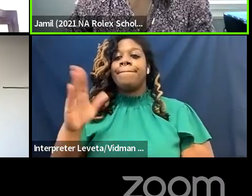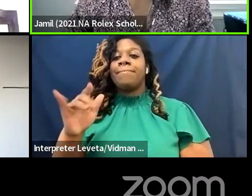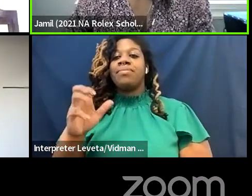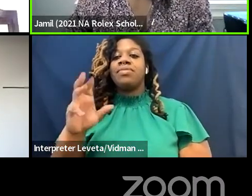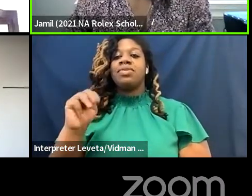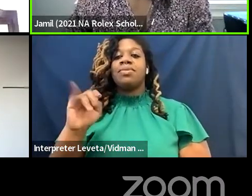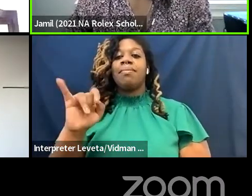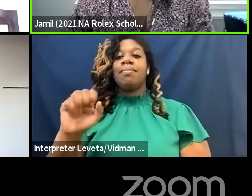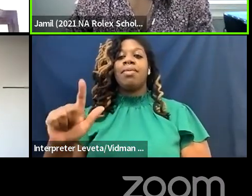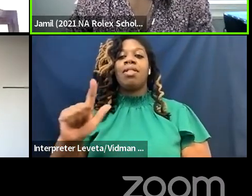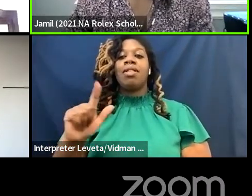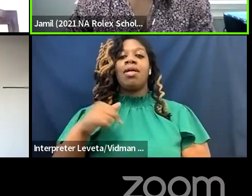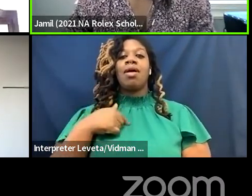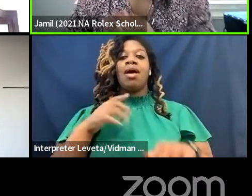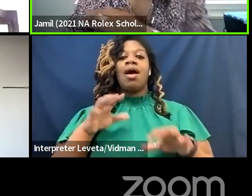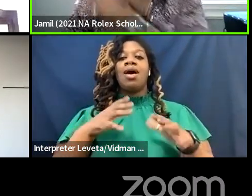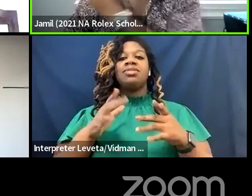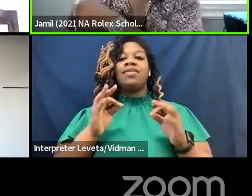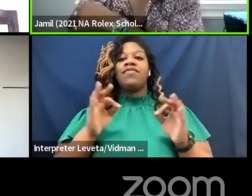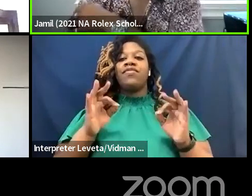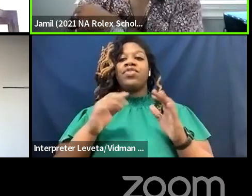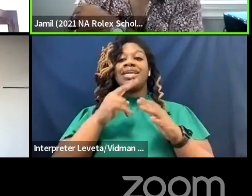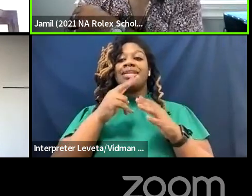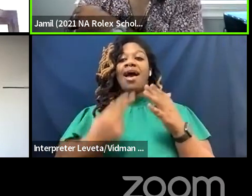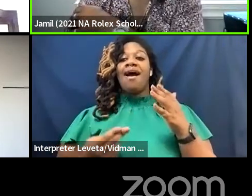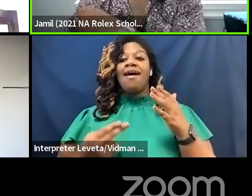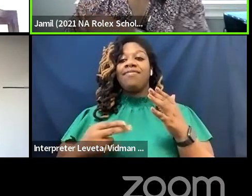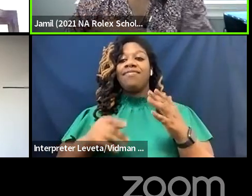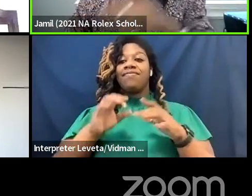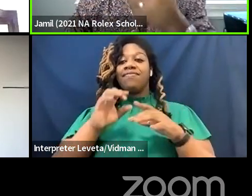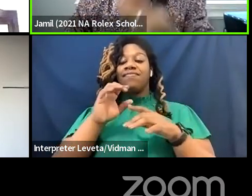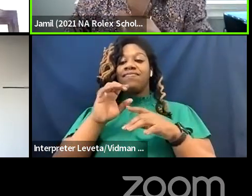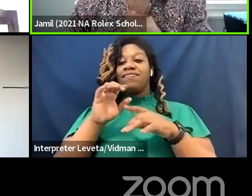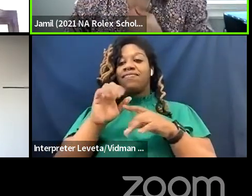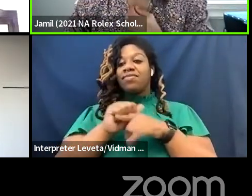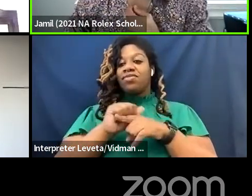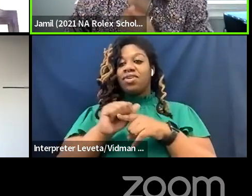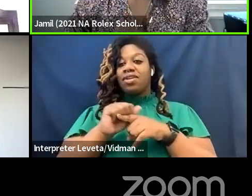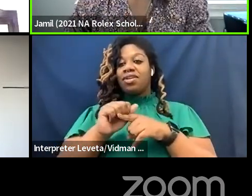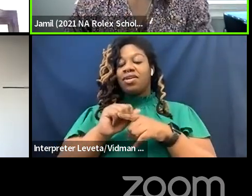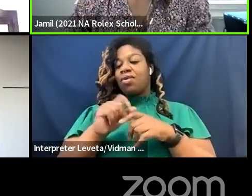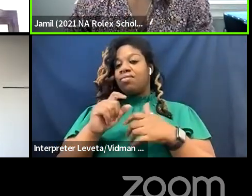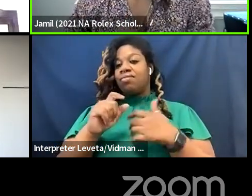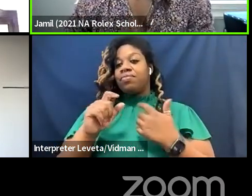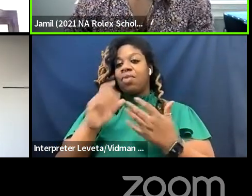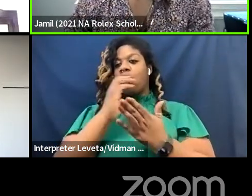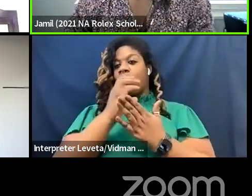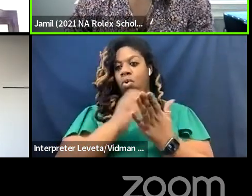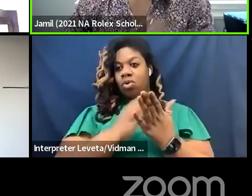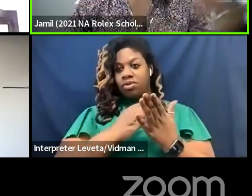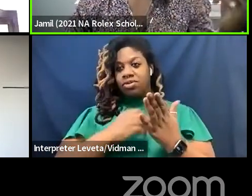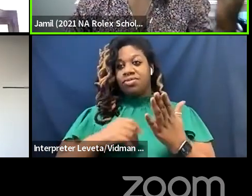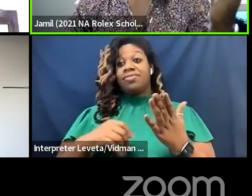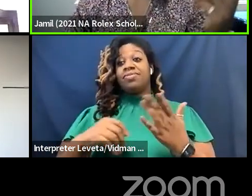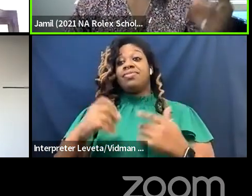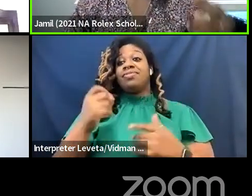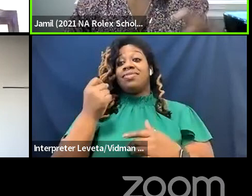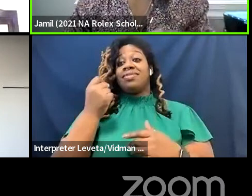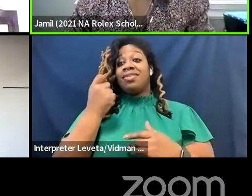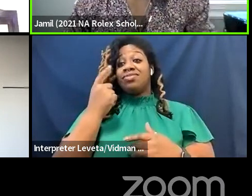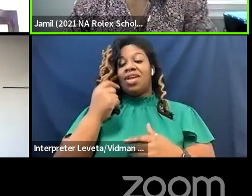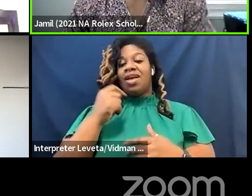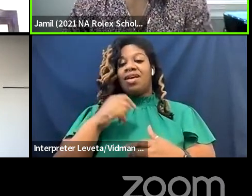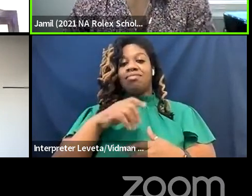which is, for those of you that don't know, you don't have an oxygen tank. Like, you're not breathing, you're just holding your breath and